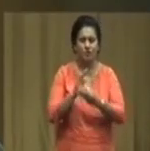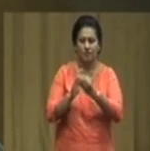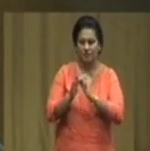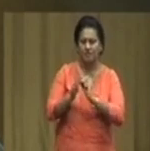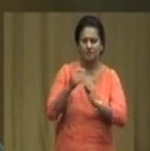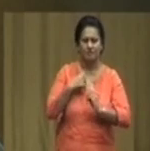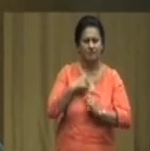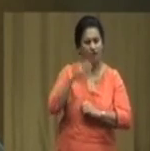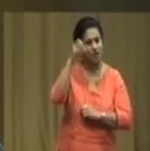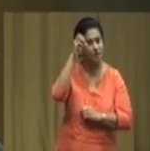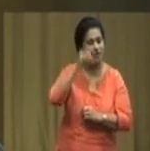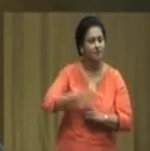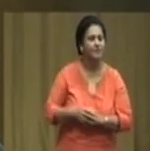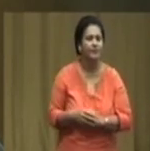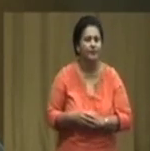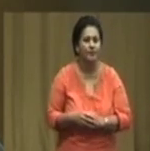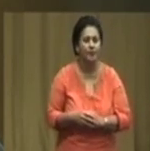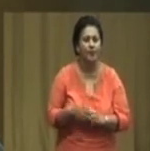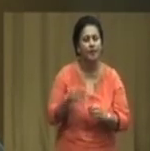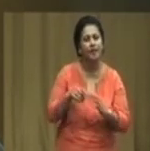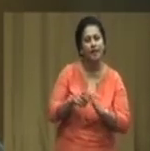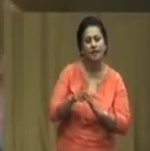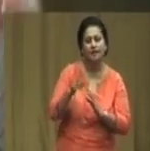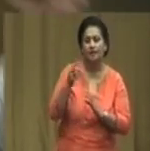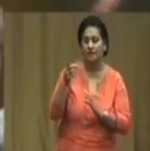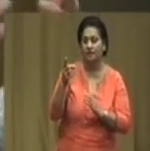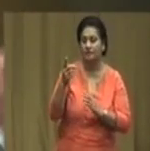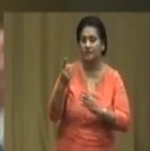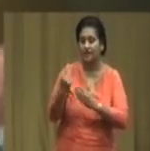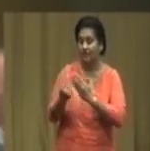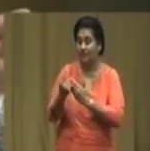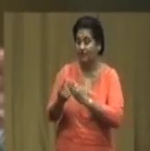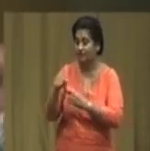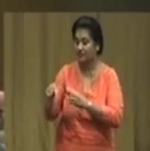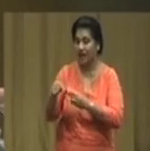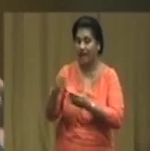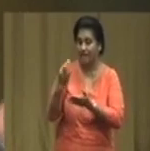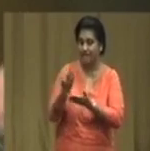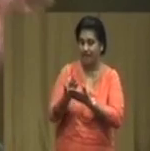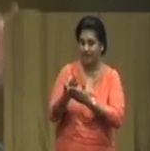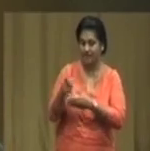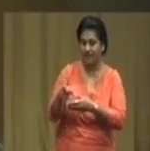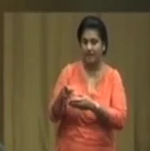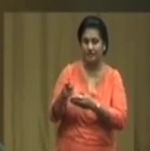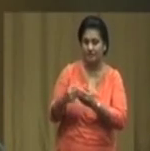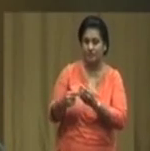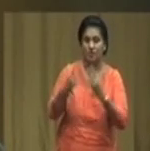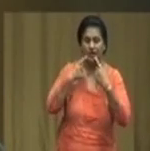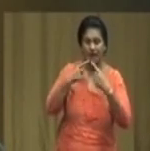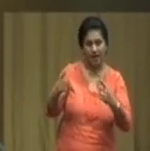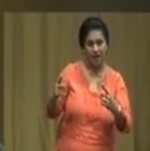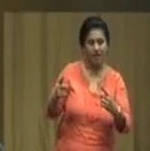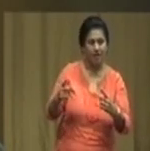recall actually being at the very first event where the funding for that project was announced. And I could never believe